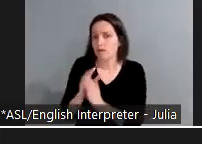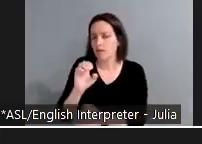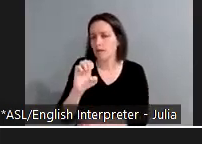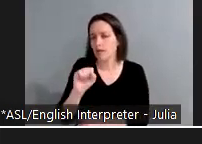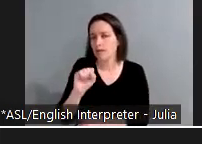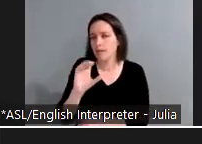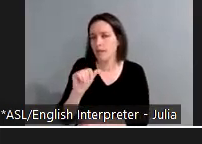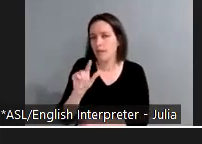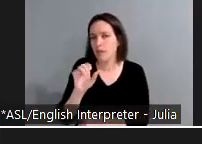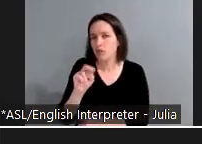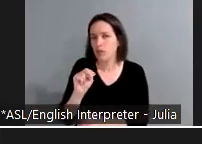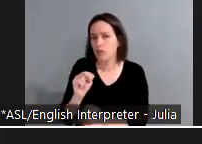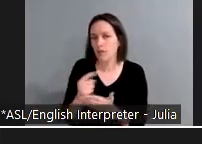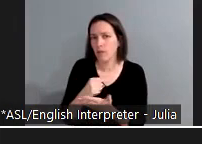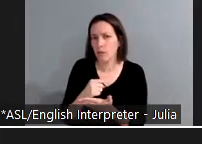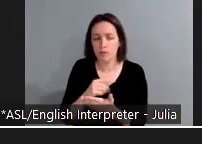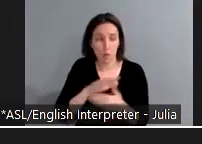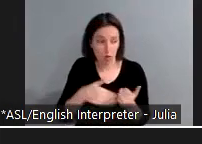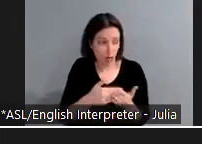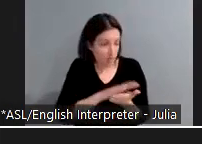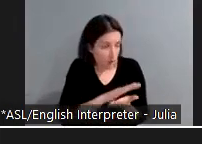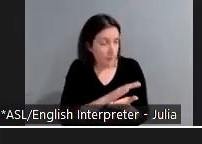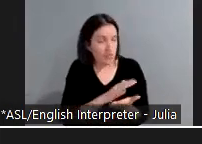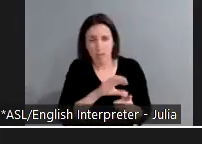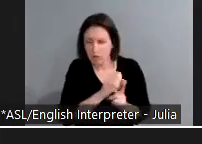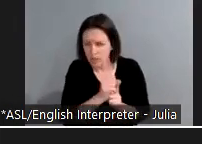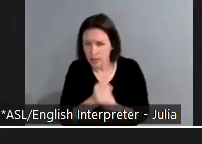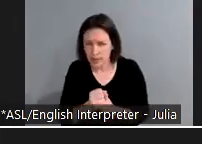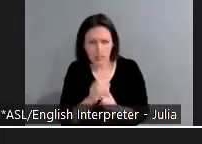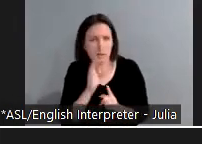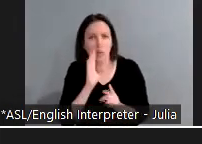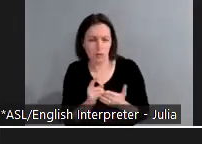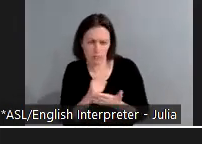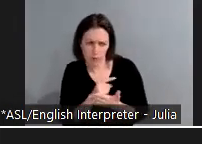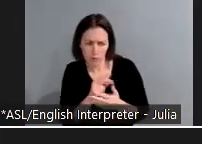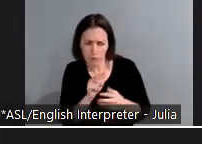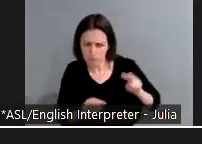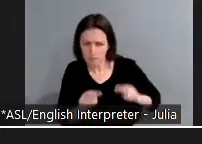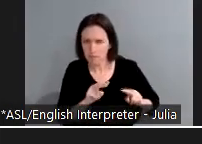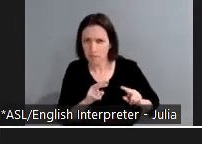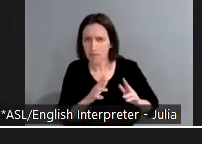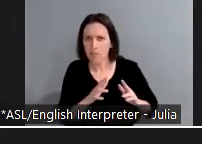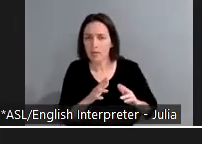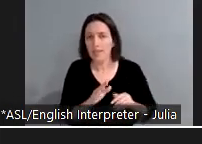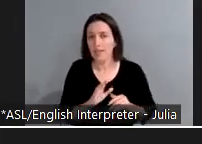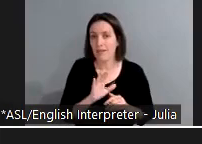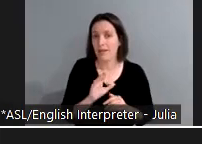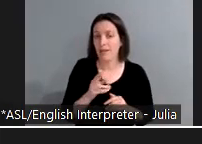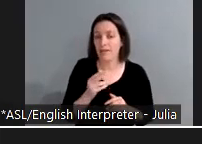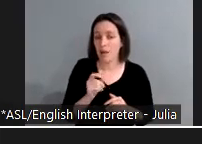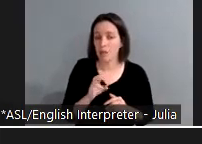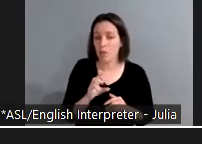where all their documents and circumstances will be reviewed, and the household will have an opportunity to engage with the